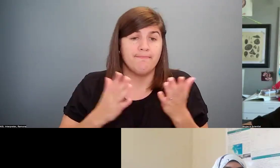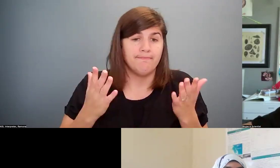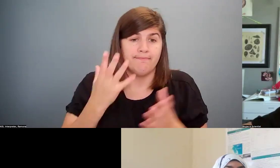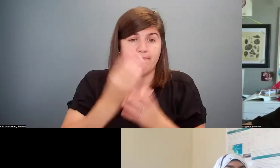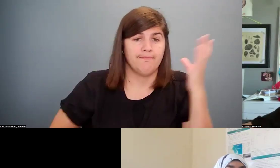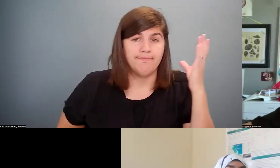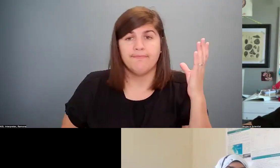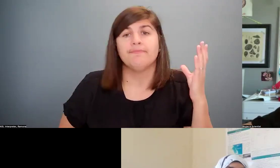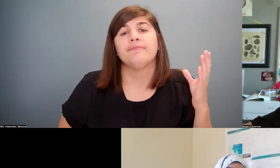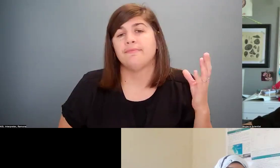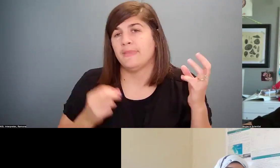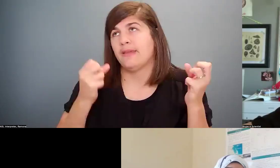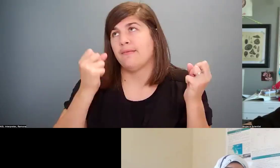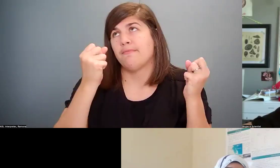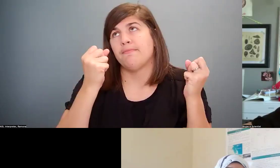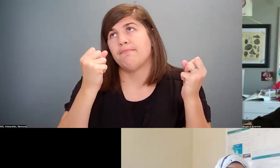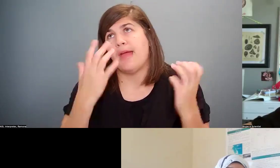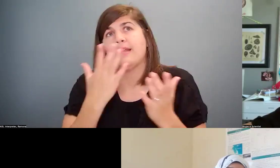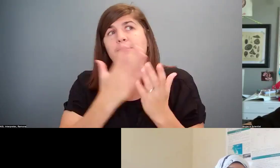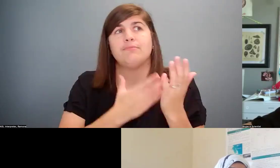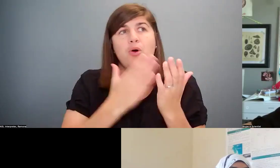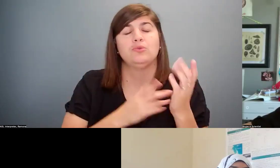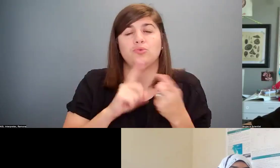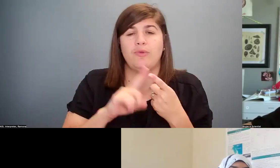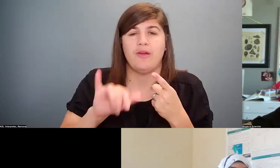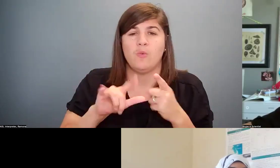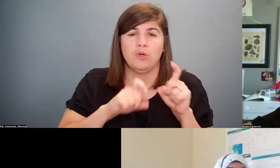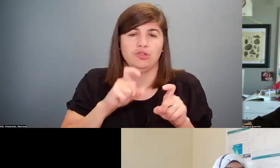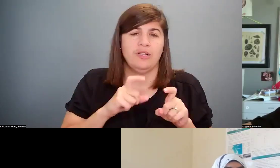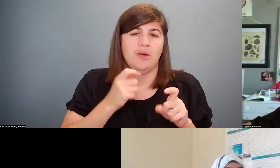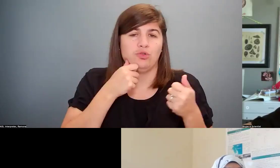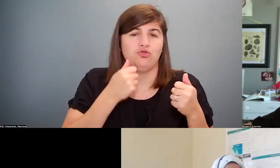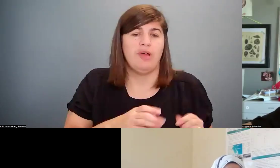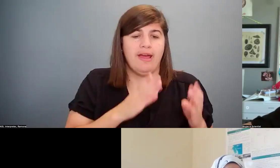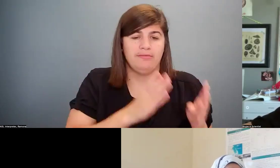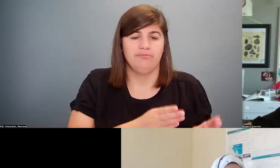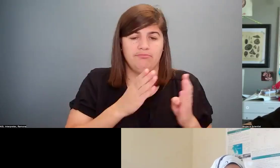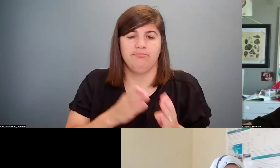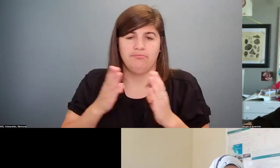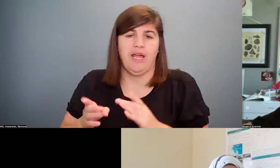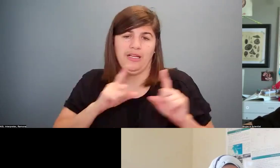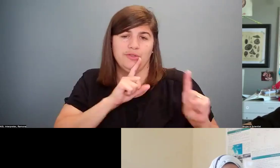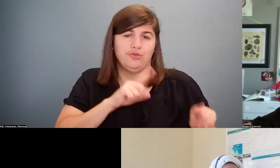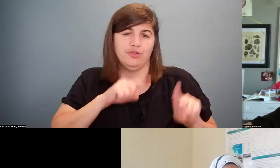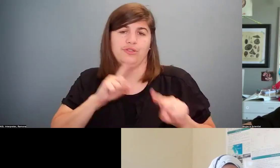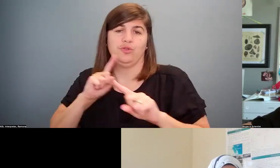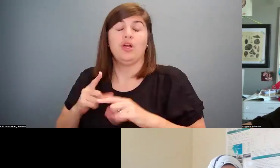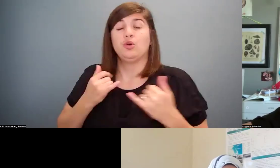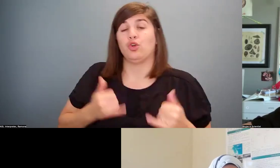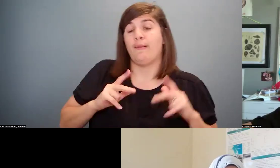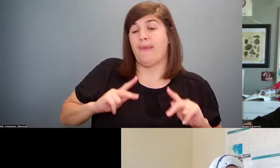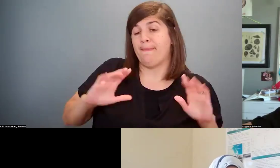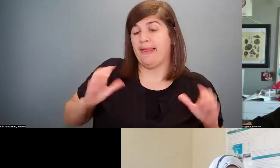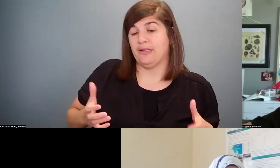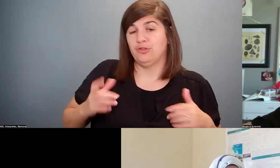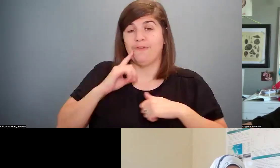okay, there's a lot of parts to that question that I'm going to answer one by one. So, current population status of